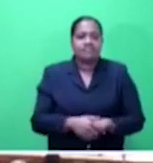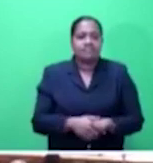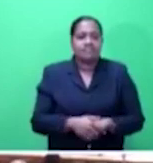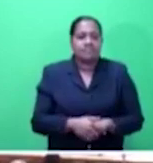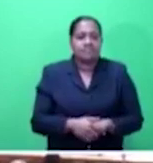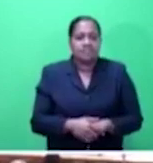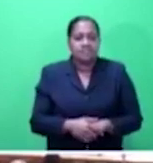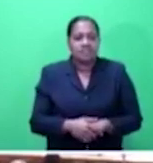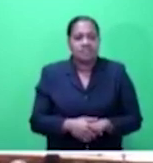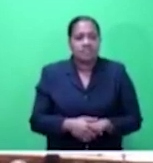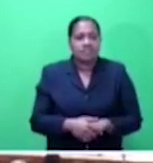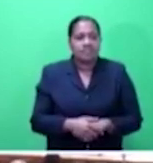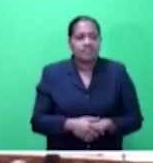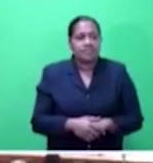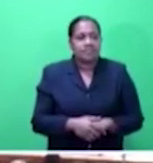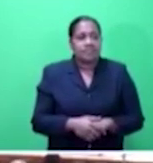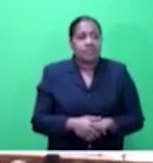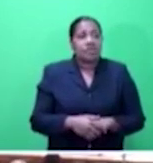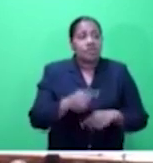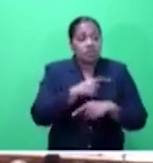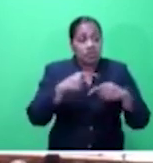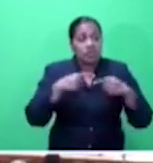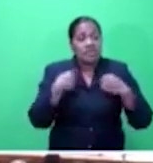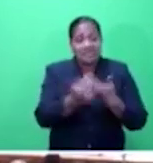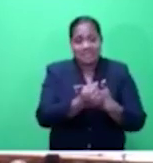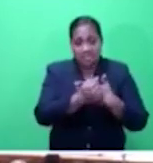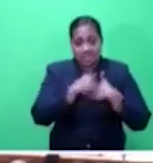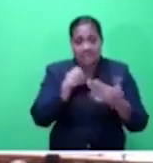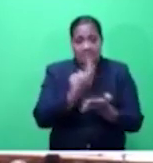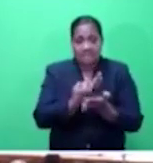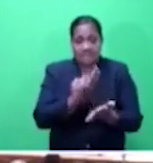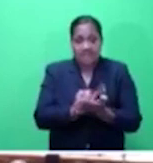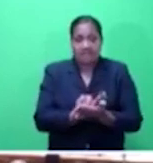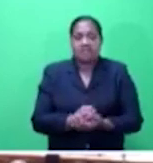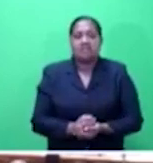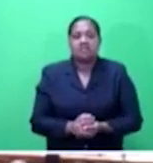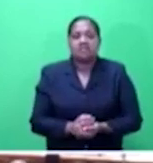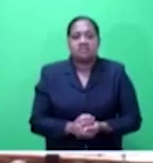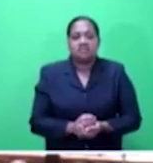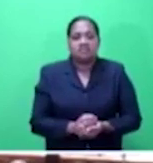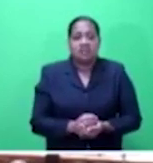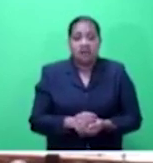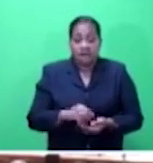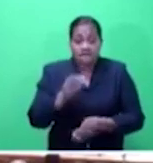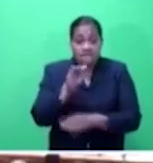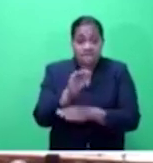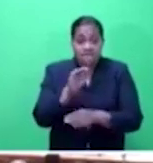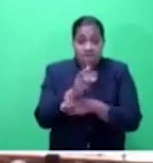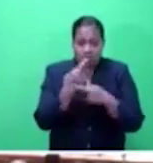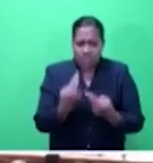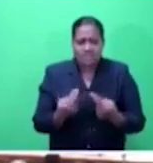future. We are on secure financial footing in providing this stimulus. Foreign reserves stand at a high and